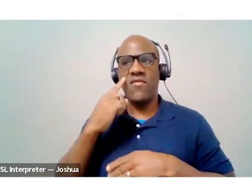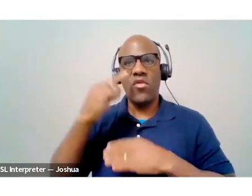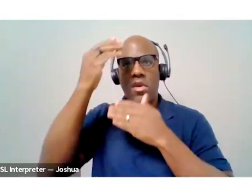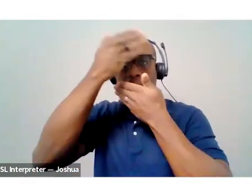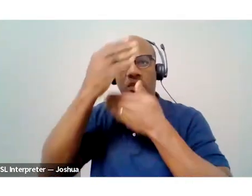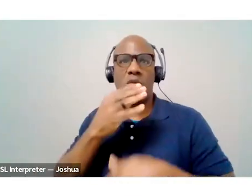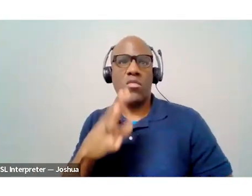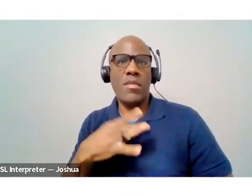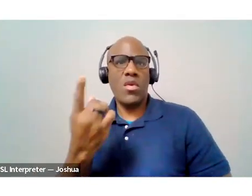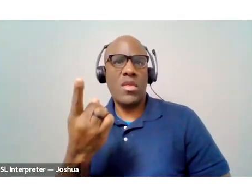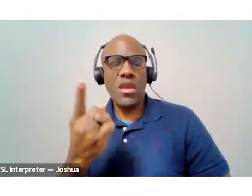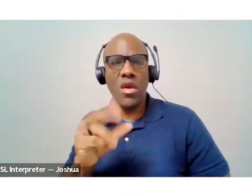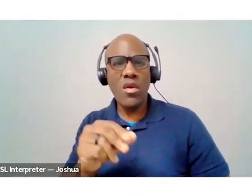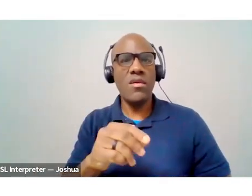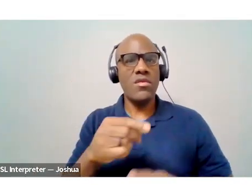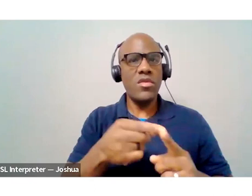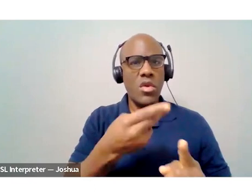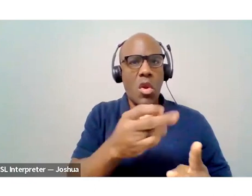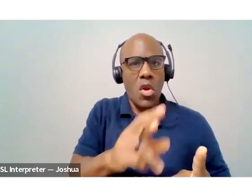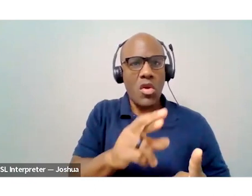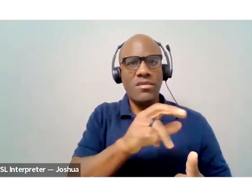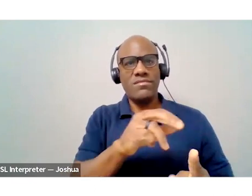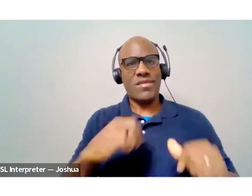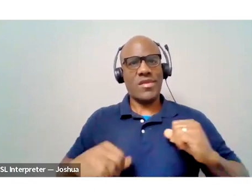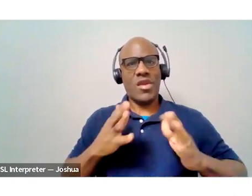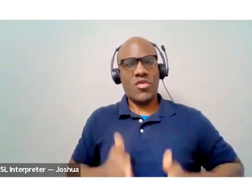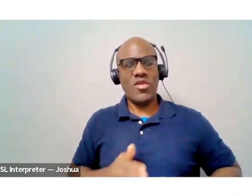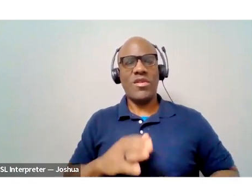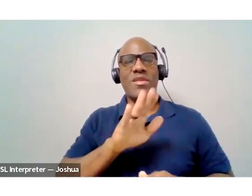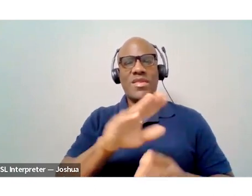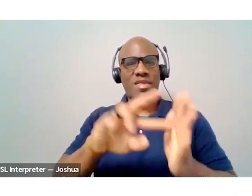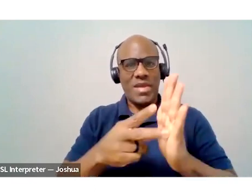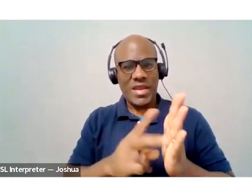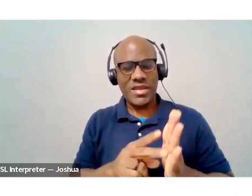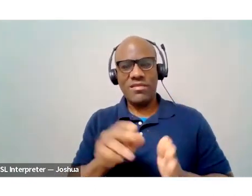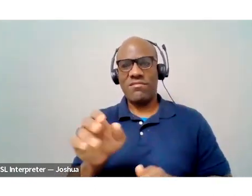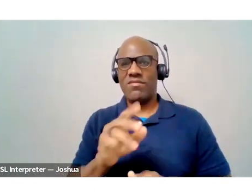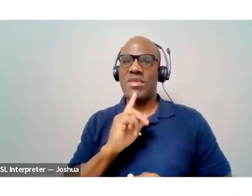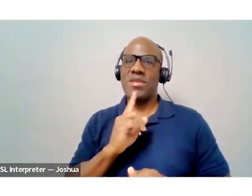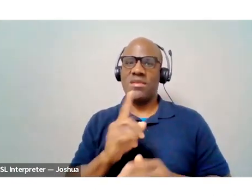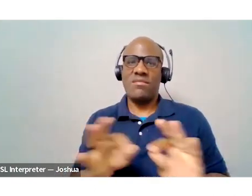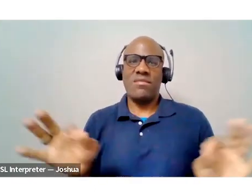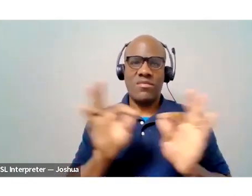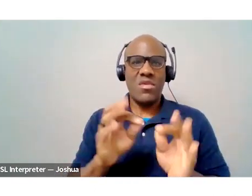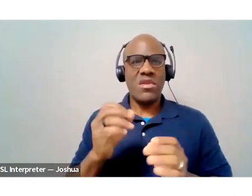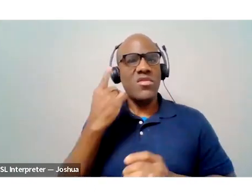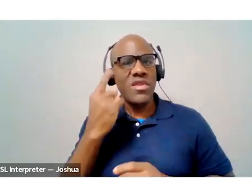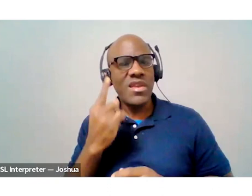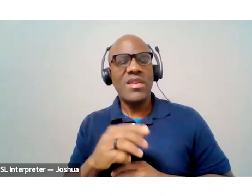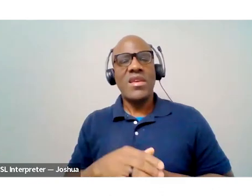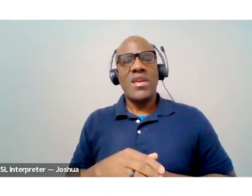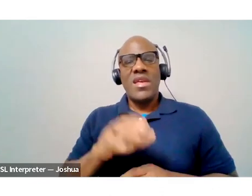now you're seeing how we've used some of this critique, so this critique around how we understand the evil eye and protection from